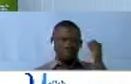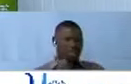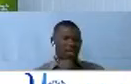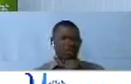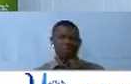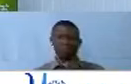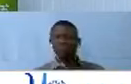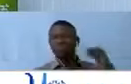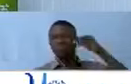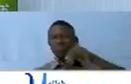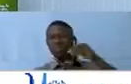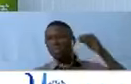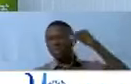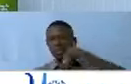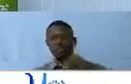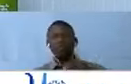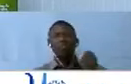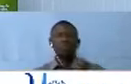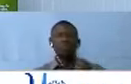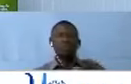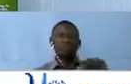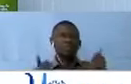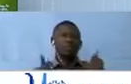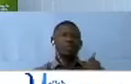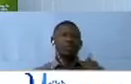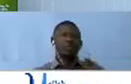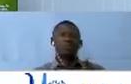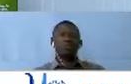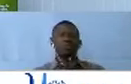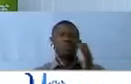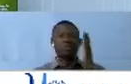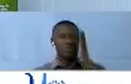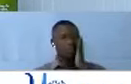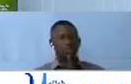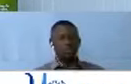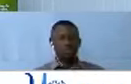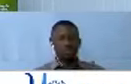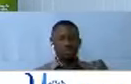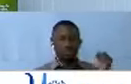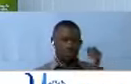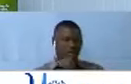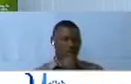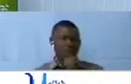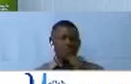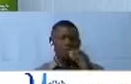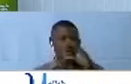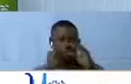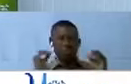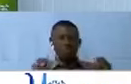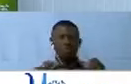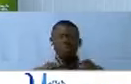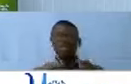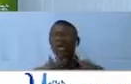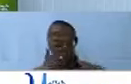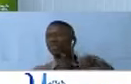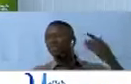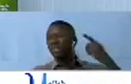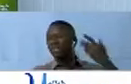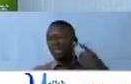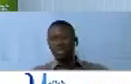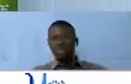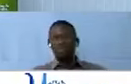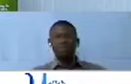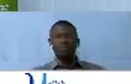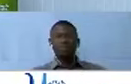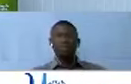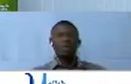I started with serious crime. Karuna fulo serious crimes. And then the inspector general at the time, Usman Sonko. Utumu membe police